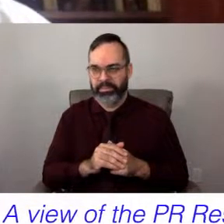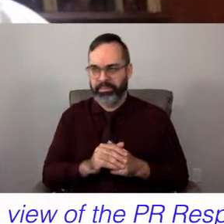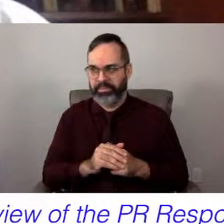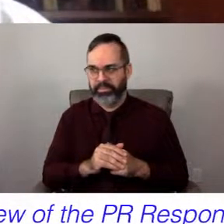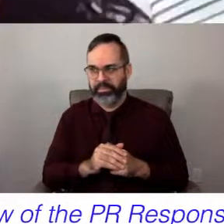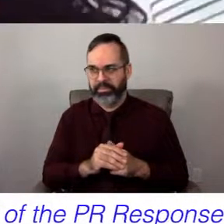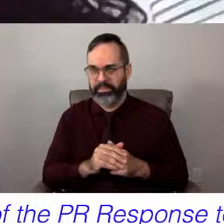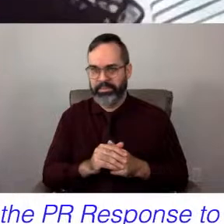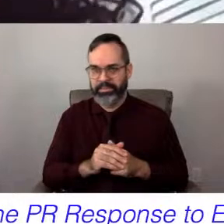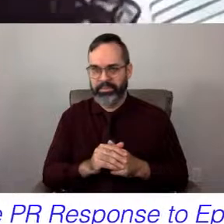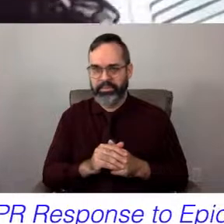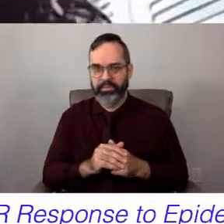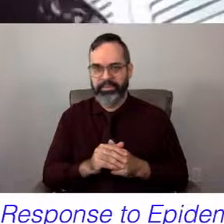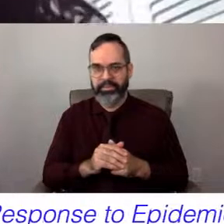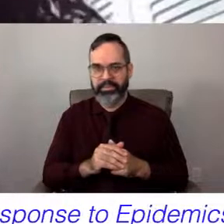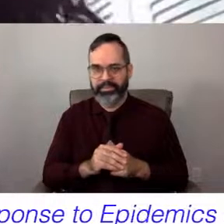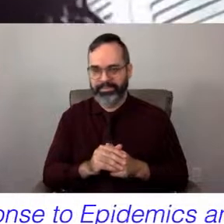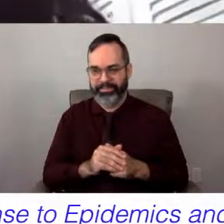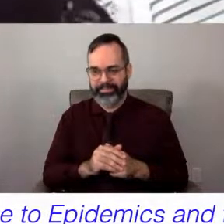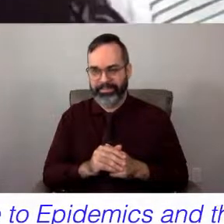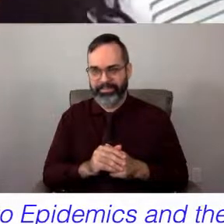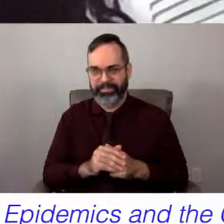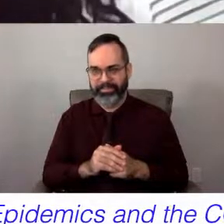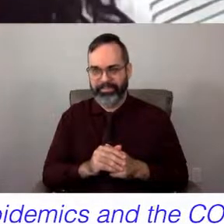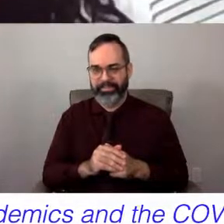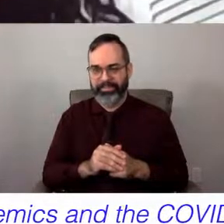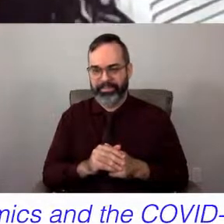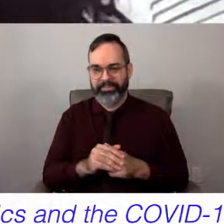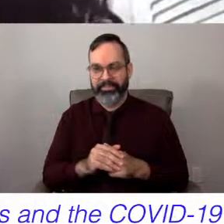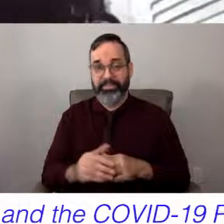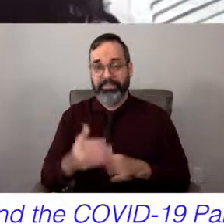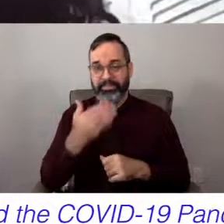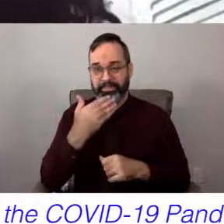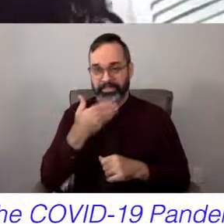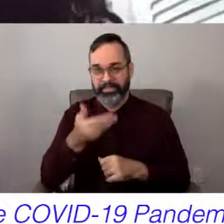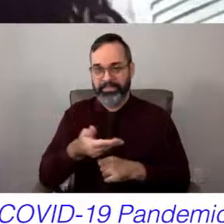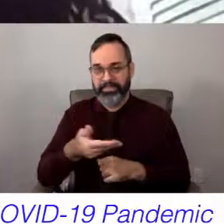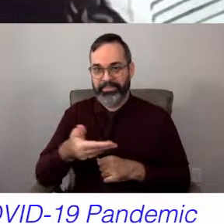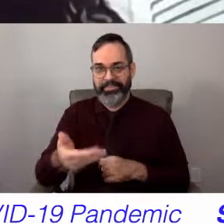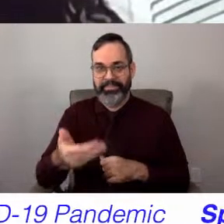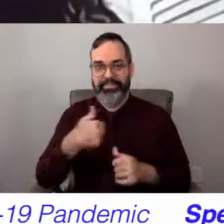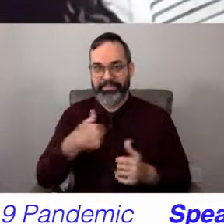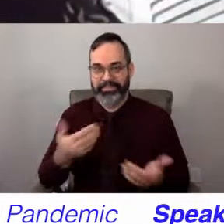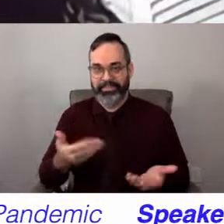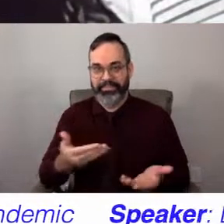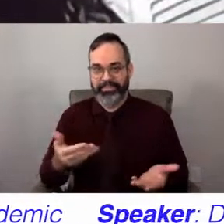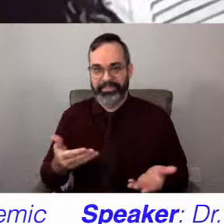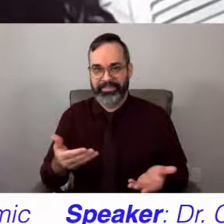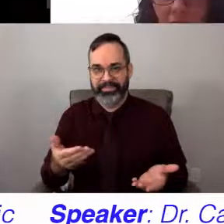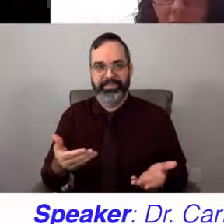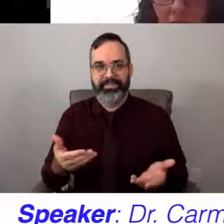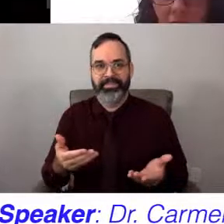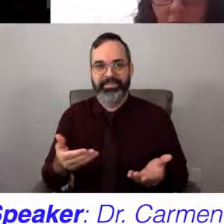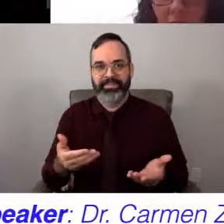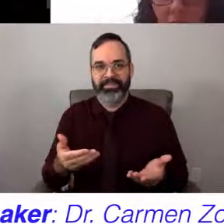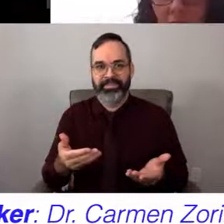Hello, everybody. Thank you for the invitation. I'm here. I'm gonna share my slides.